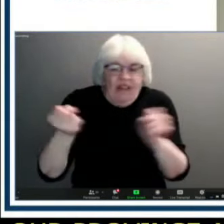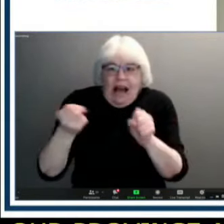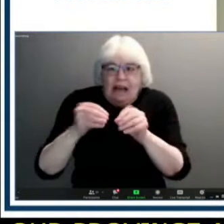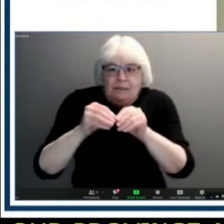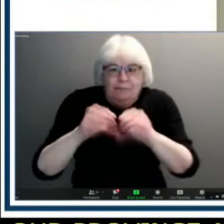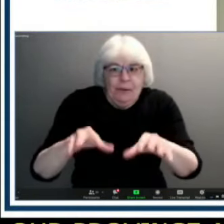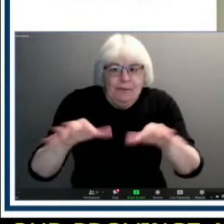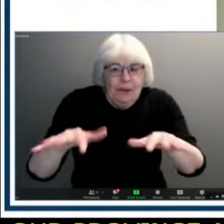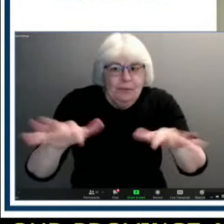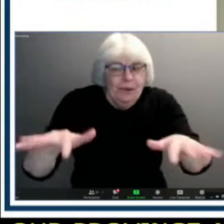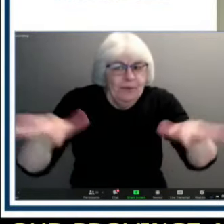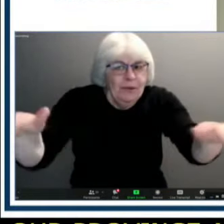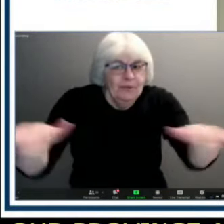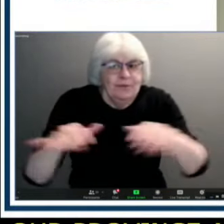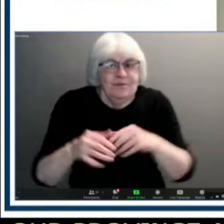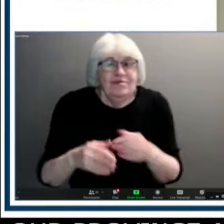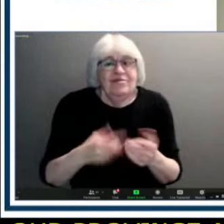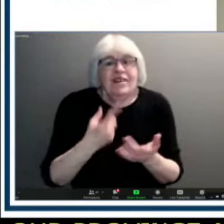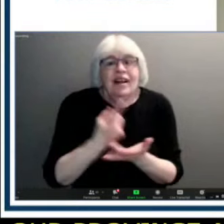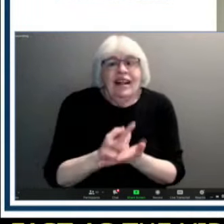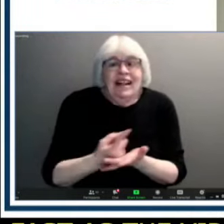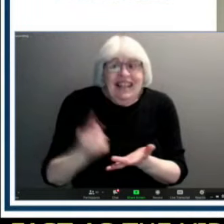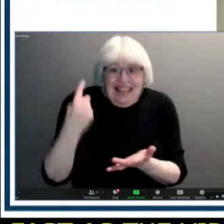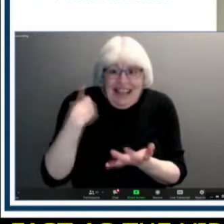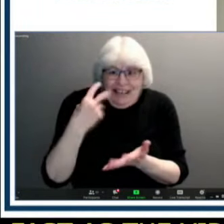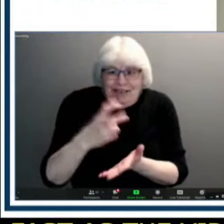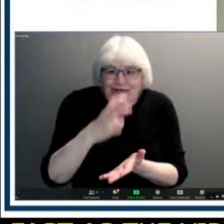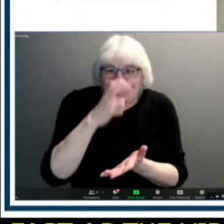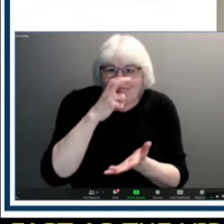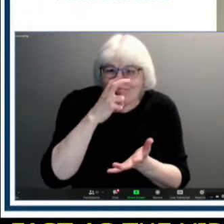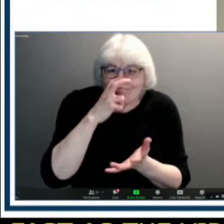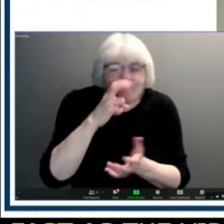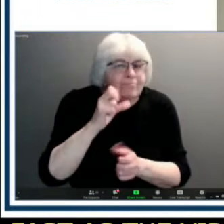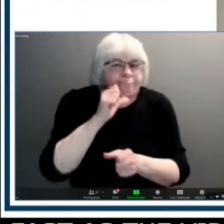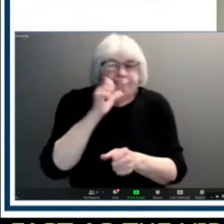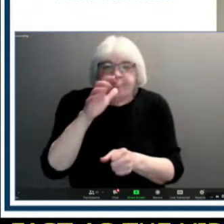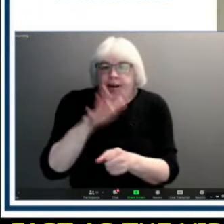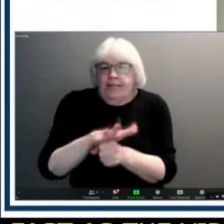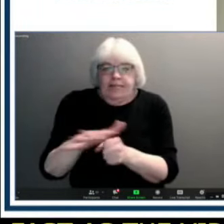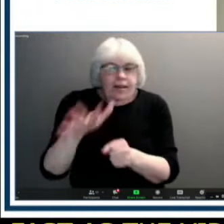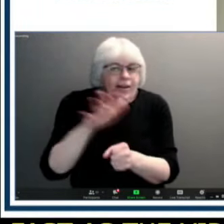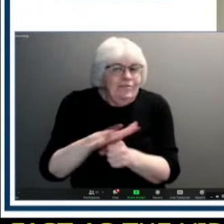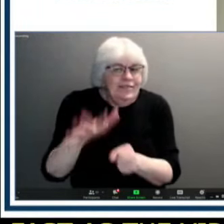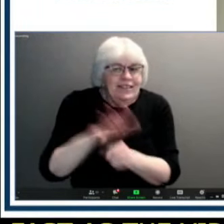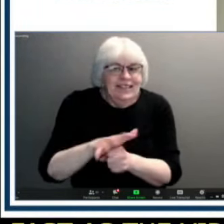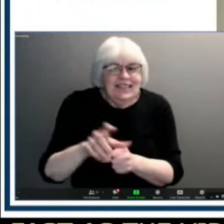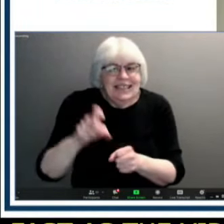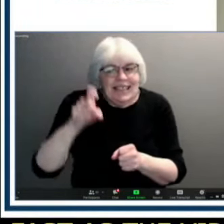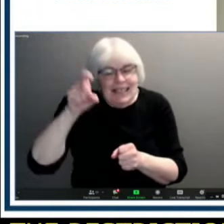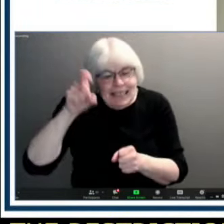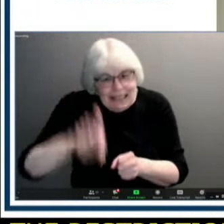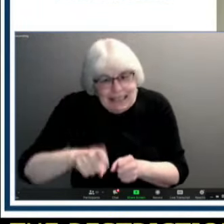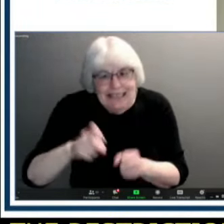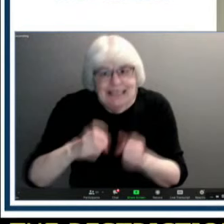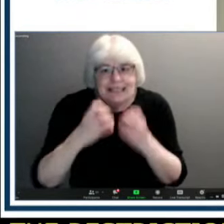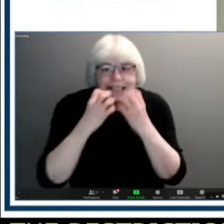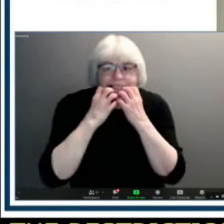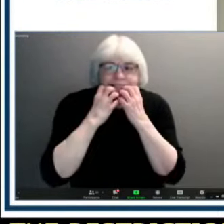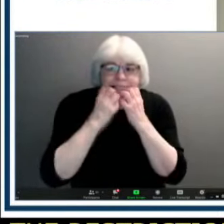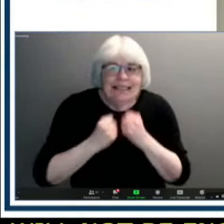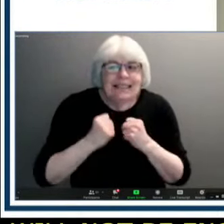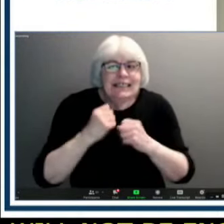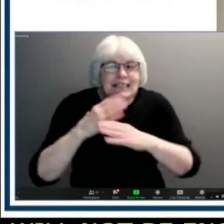last Tuesday just will not be enough to protect our healthcare system and our most vulnerable. The cases continue to